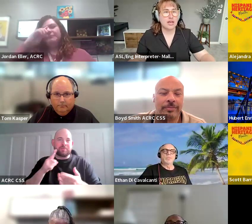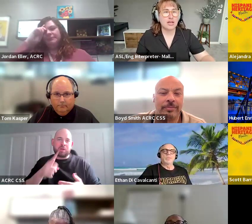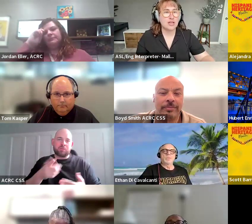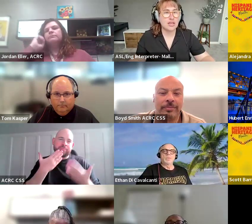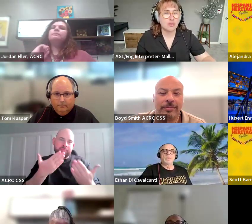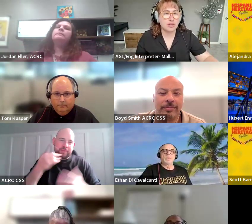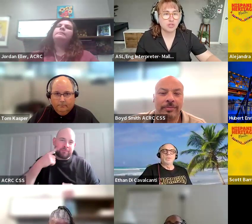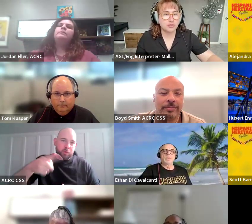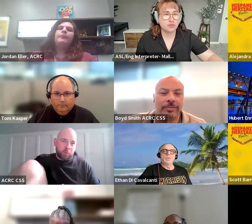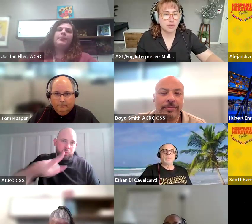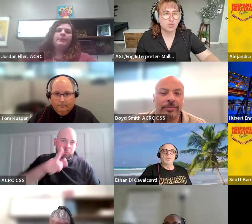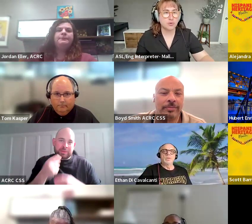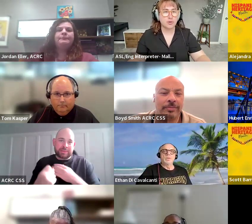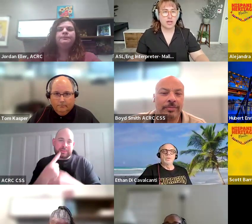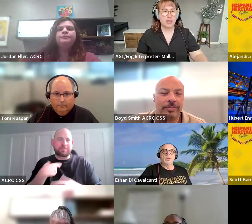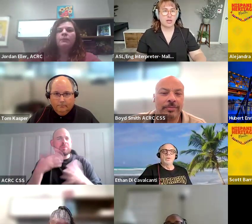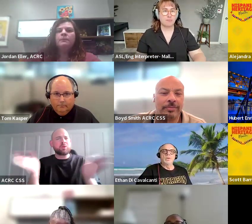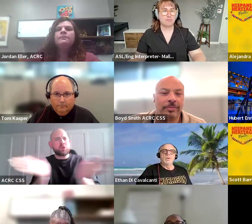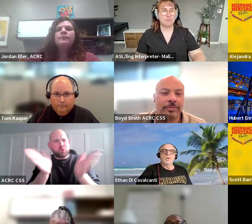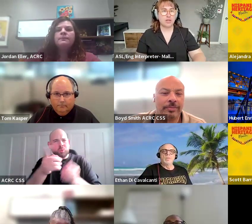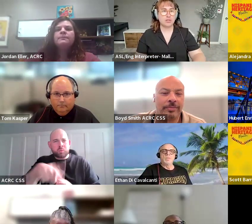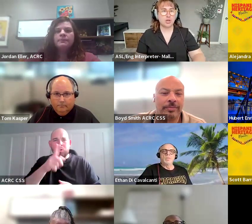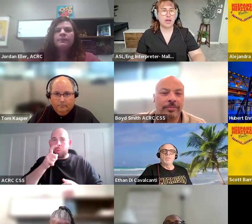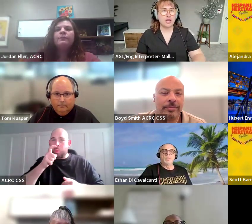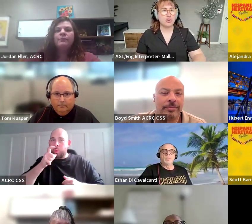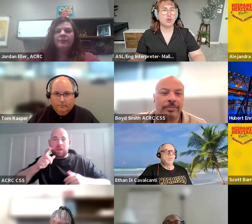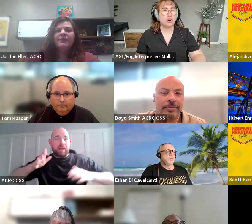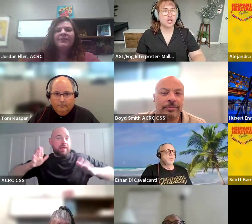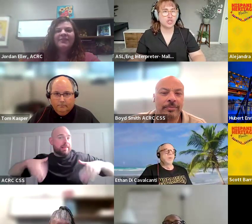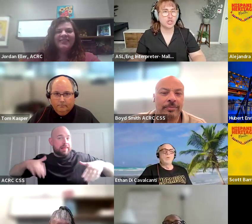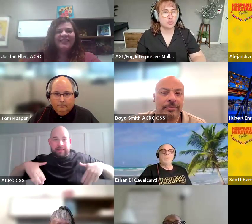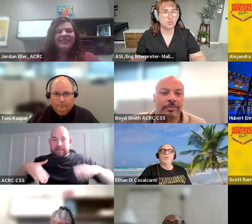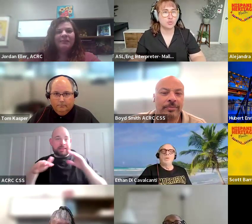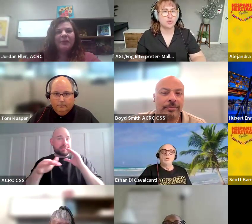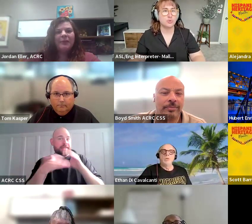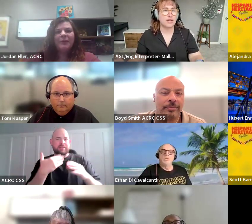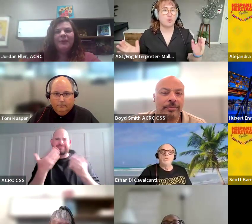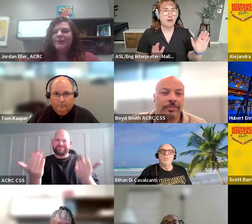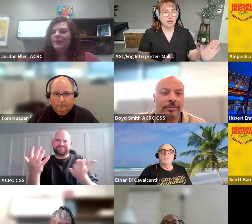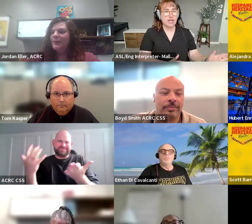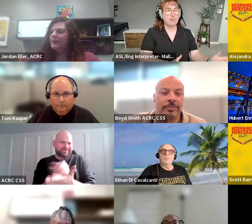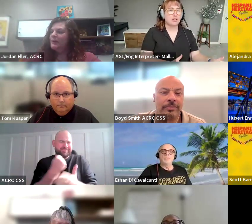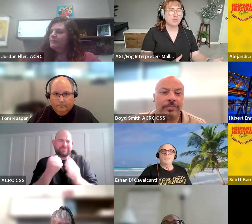some emails from you. So I encourage